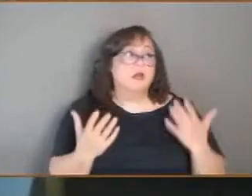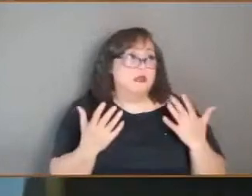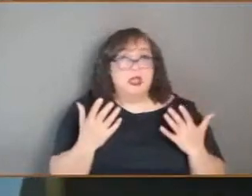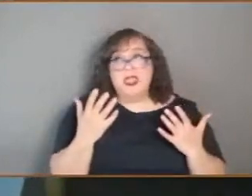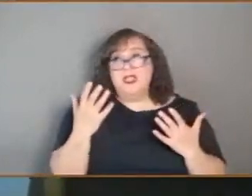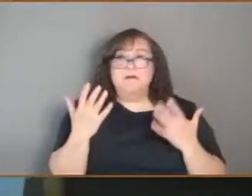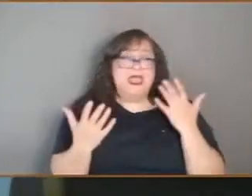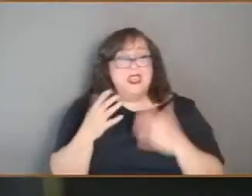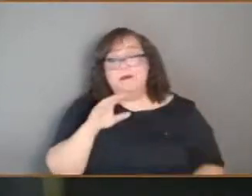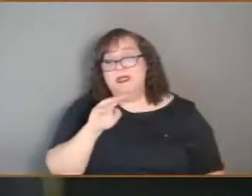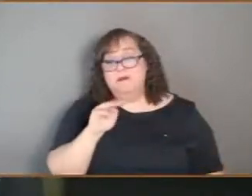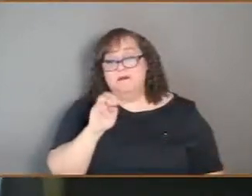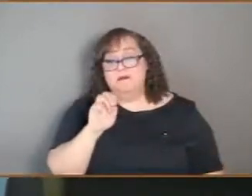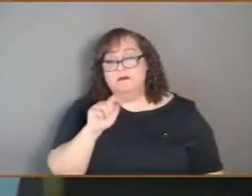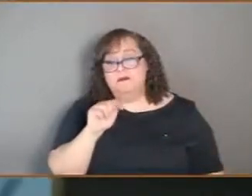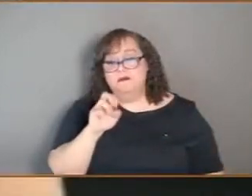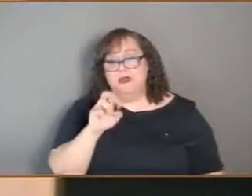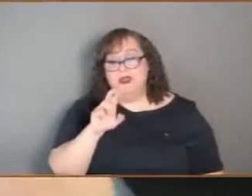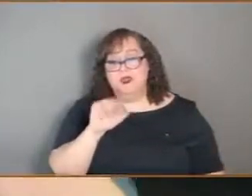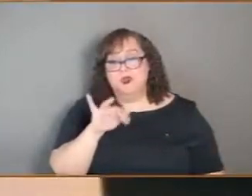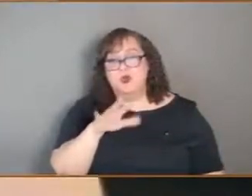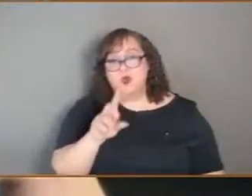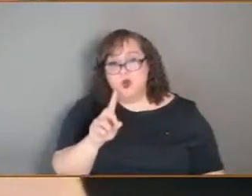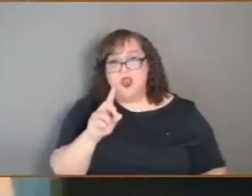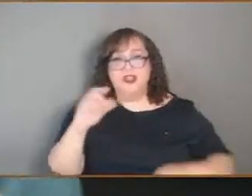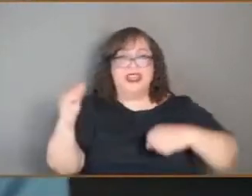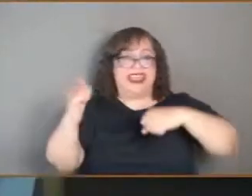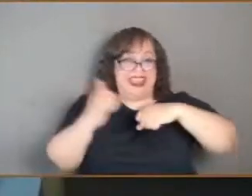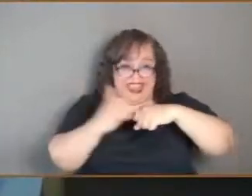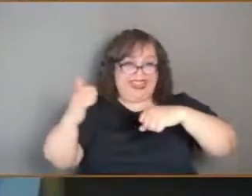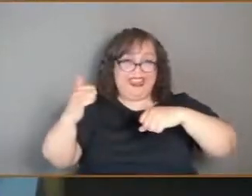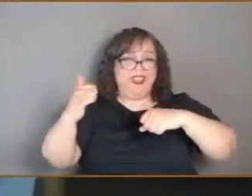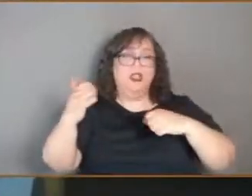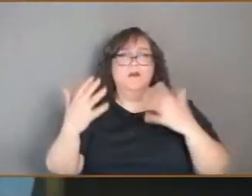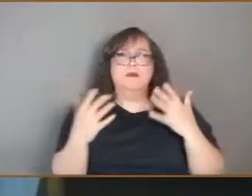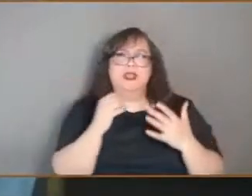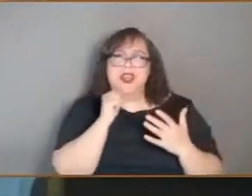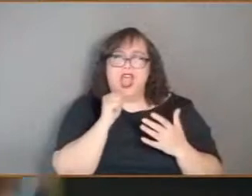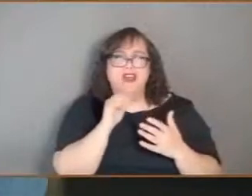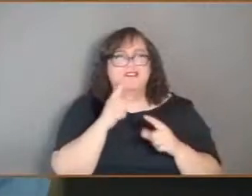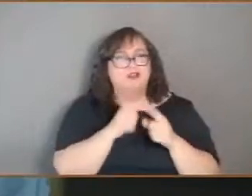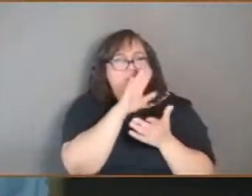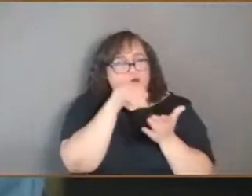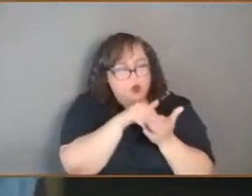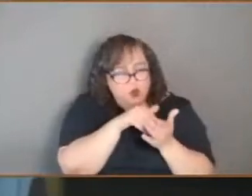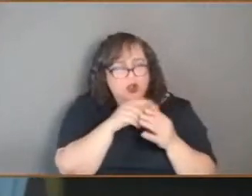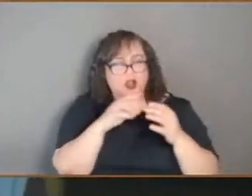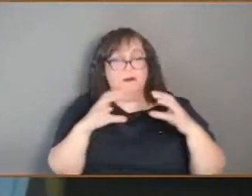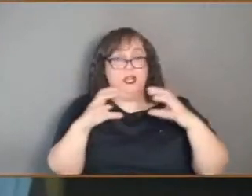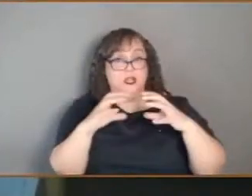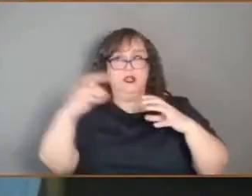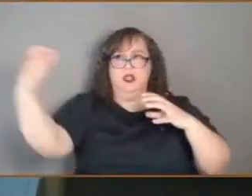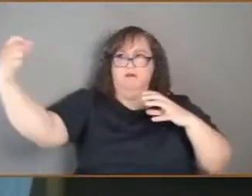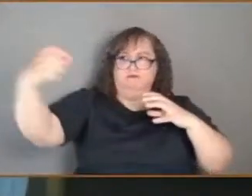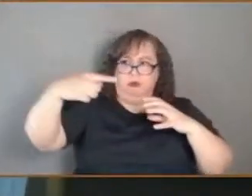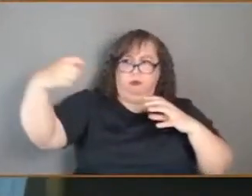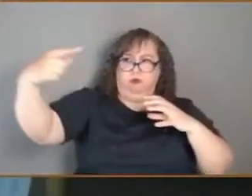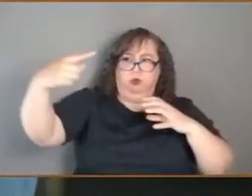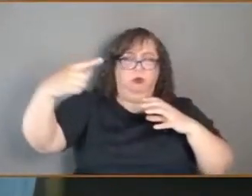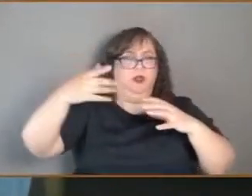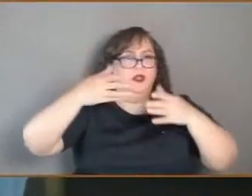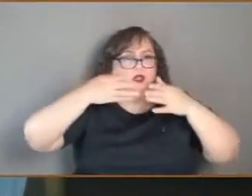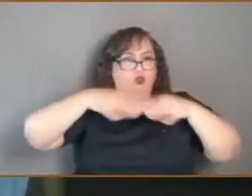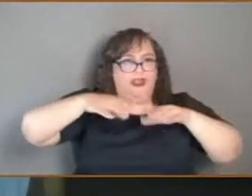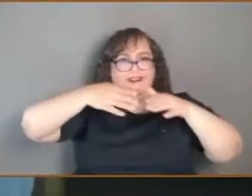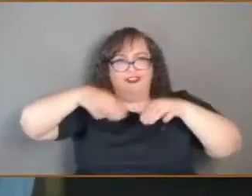fly off. So not activity from the core, but sort of a response to being bombarded. But that's one of the things we're going to be looking for, and we actually